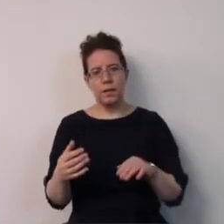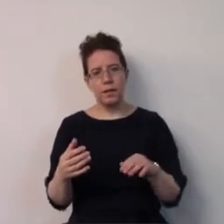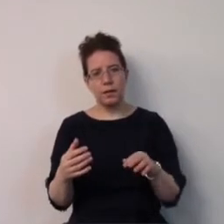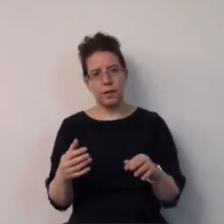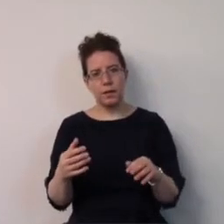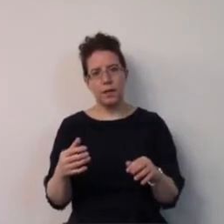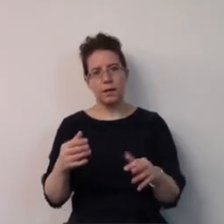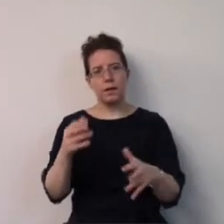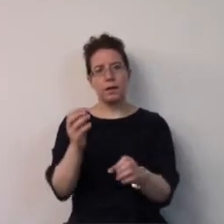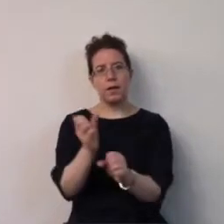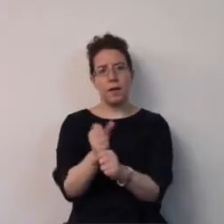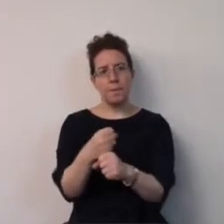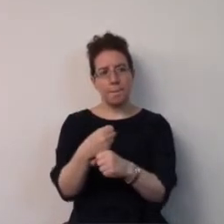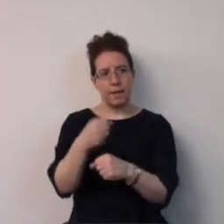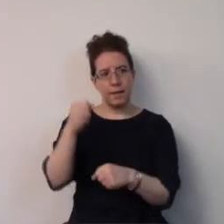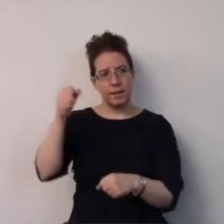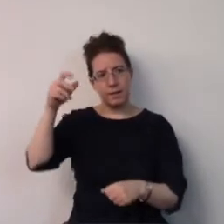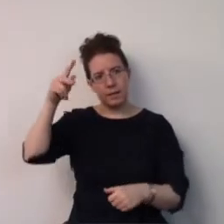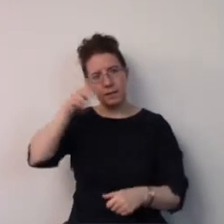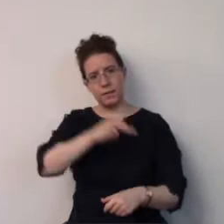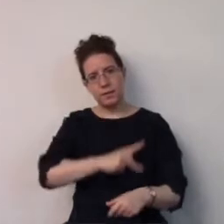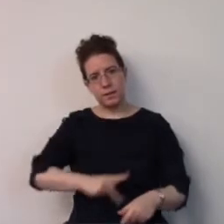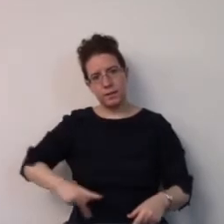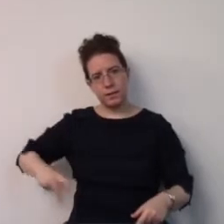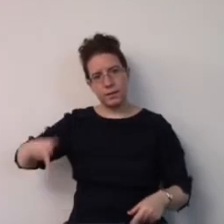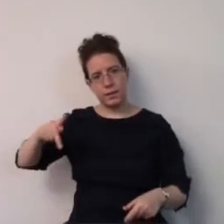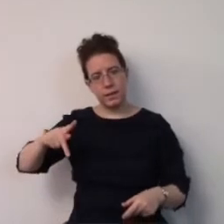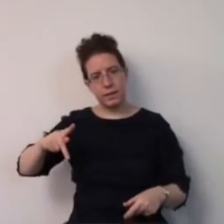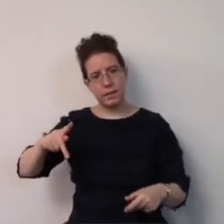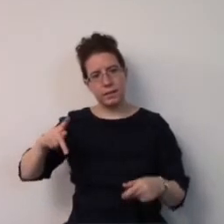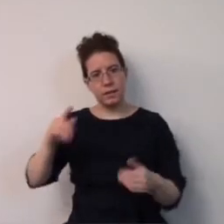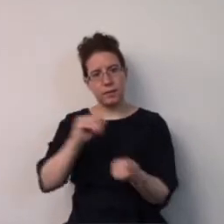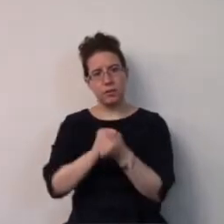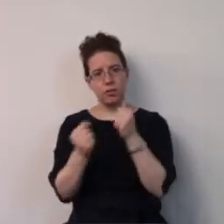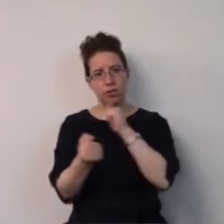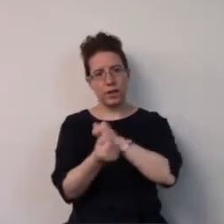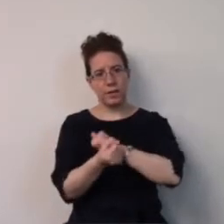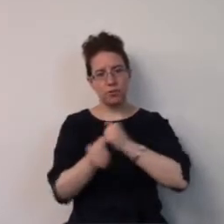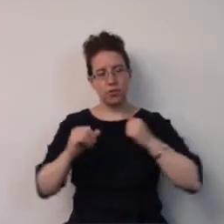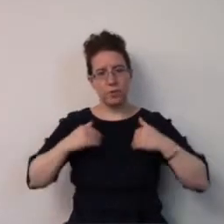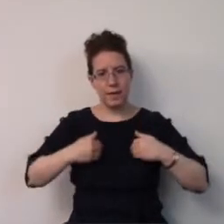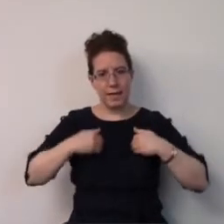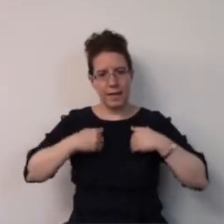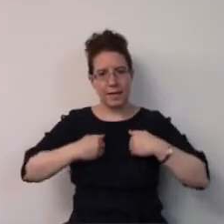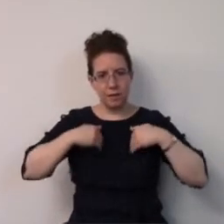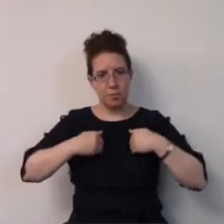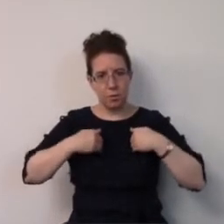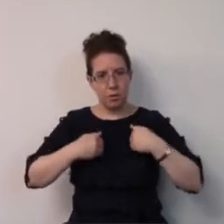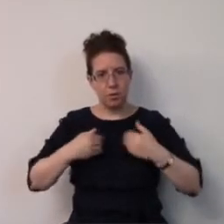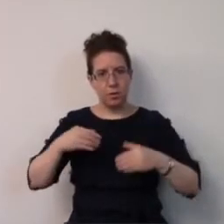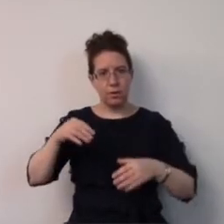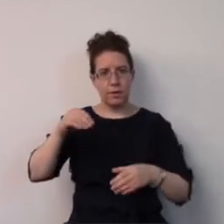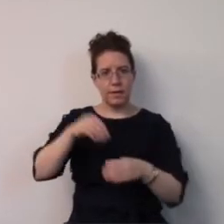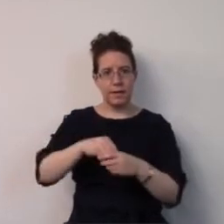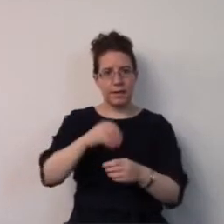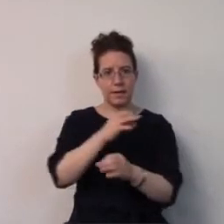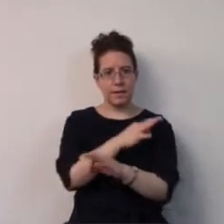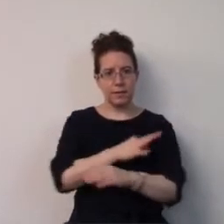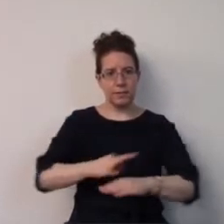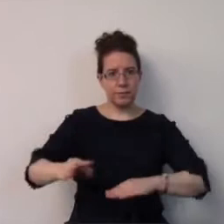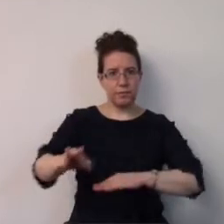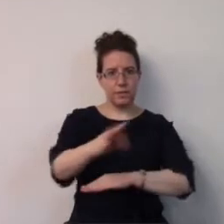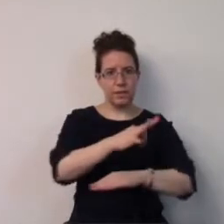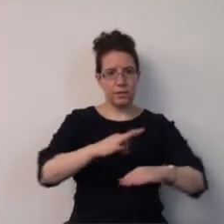But his understanding came to them. And Matthew and Daniel 4:17, it says, the matter is by the decree of the